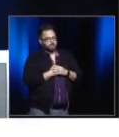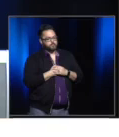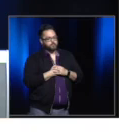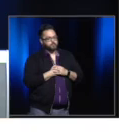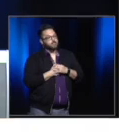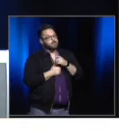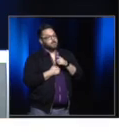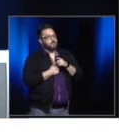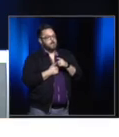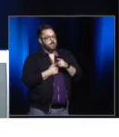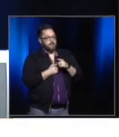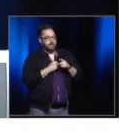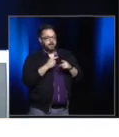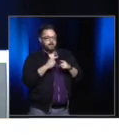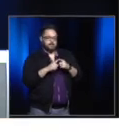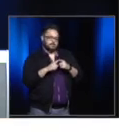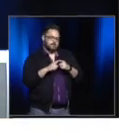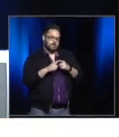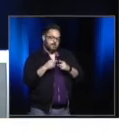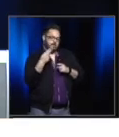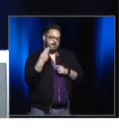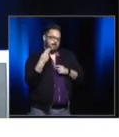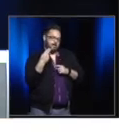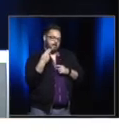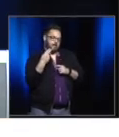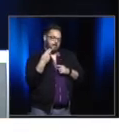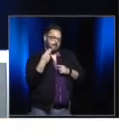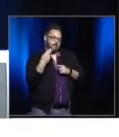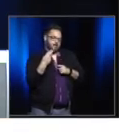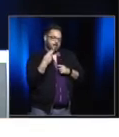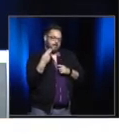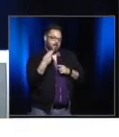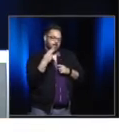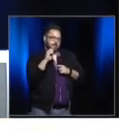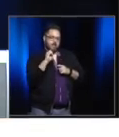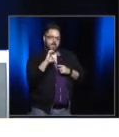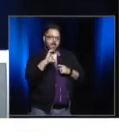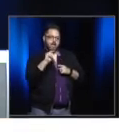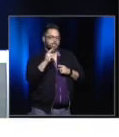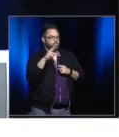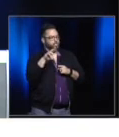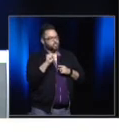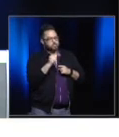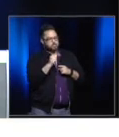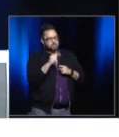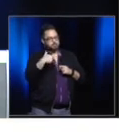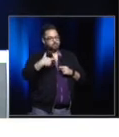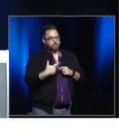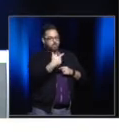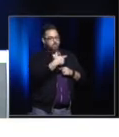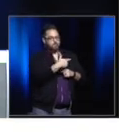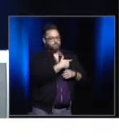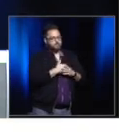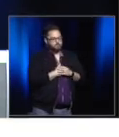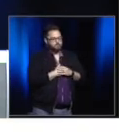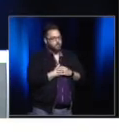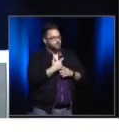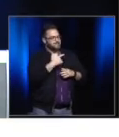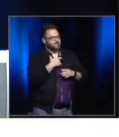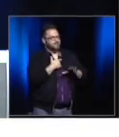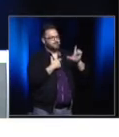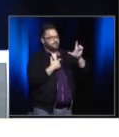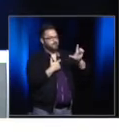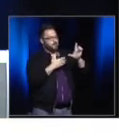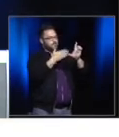a Hector's dolphin from a CA. And we think that it's almost certainly from the east coast of the